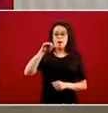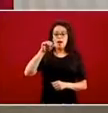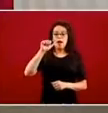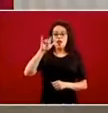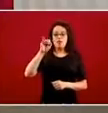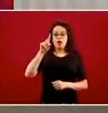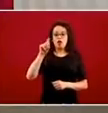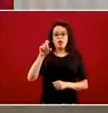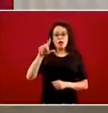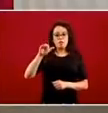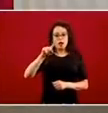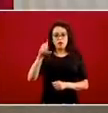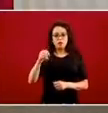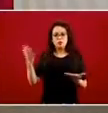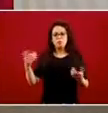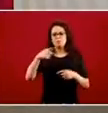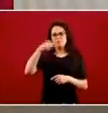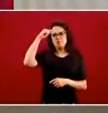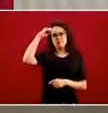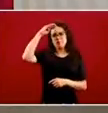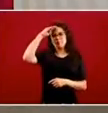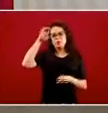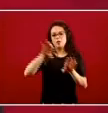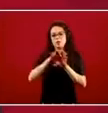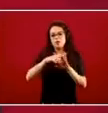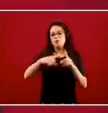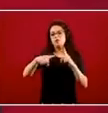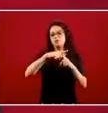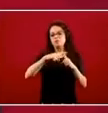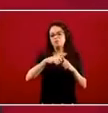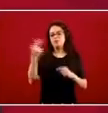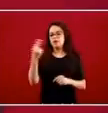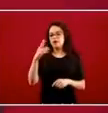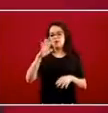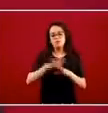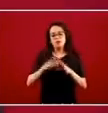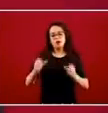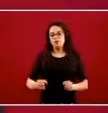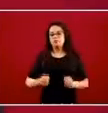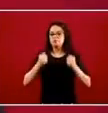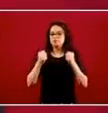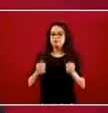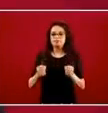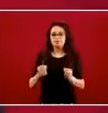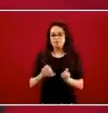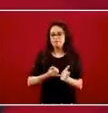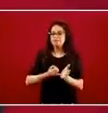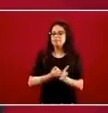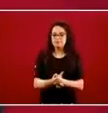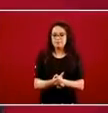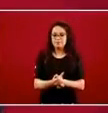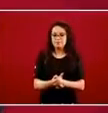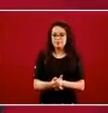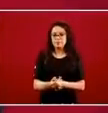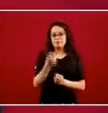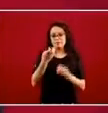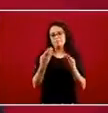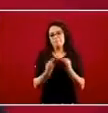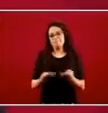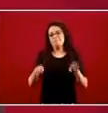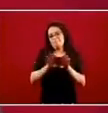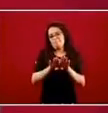And Mexico City governor and the Mexico State governor have been very compliant when it comes to